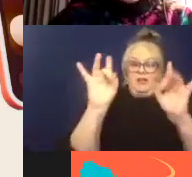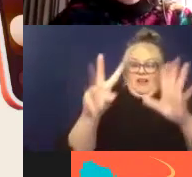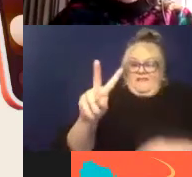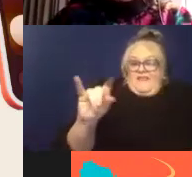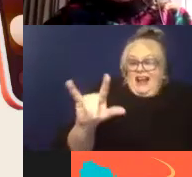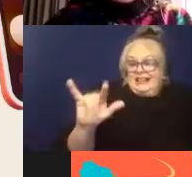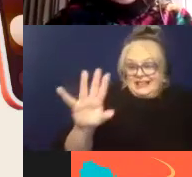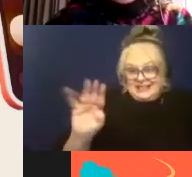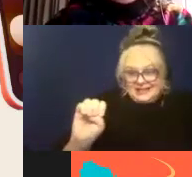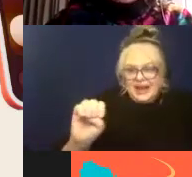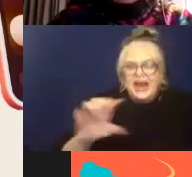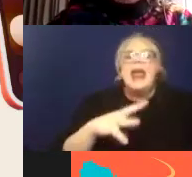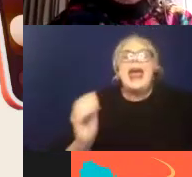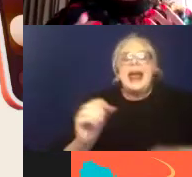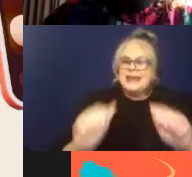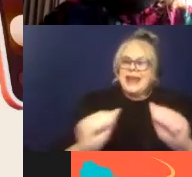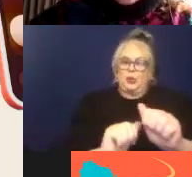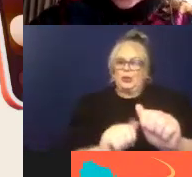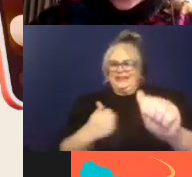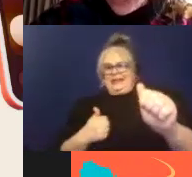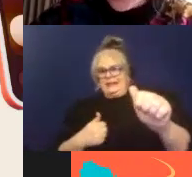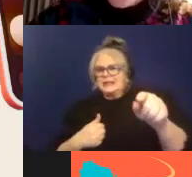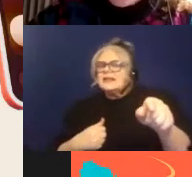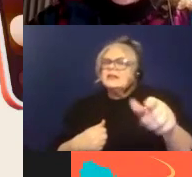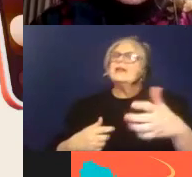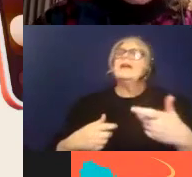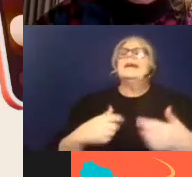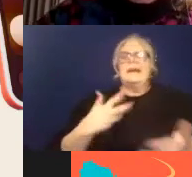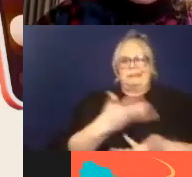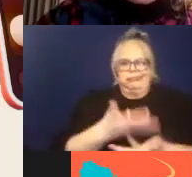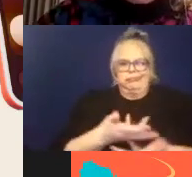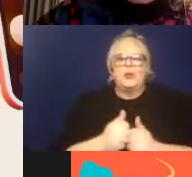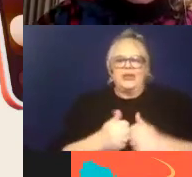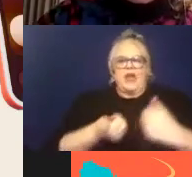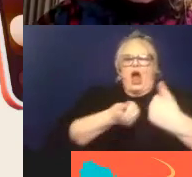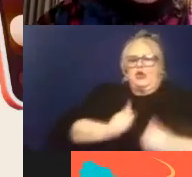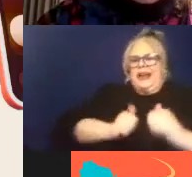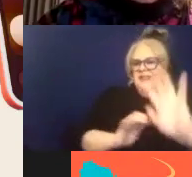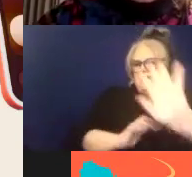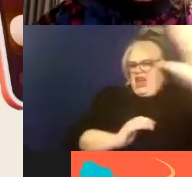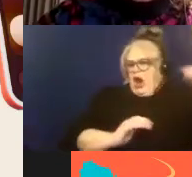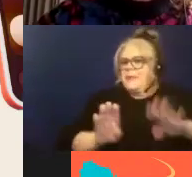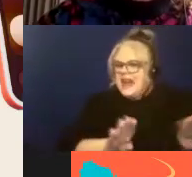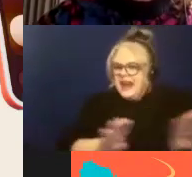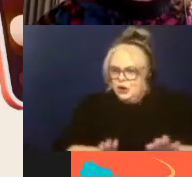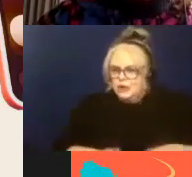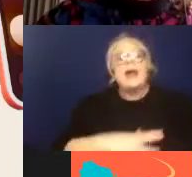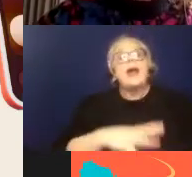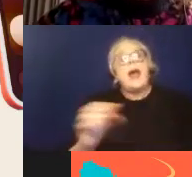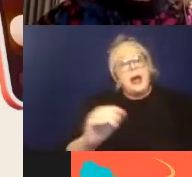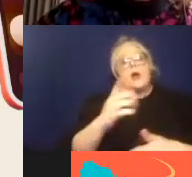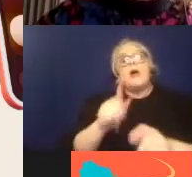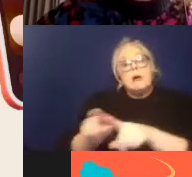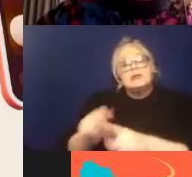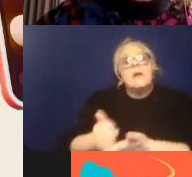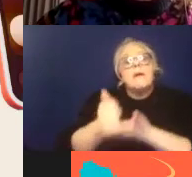resist engaging in aggressive behaviors online and in person. It helps youth to engage in and promote healthier expectations for